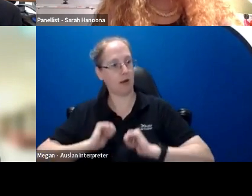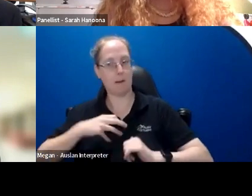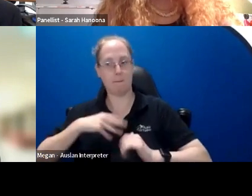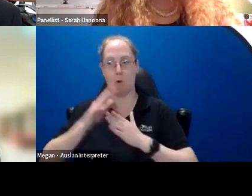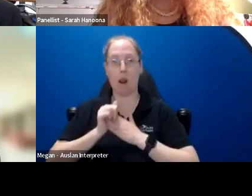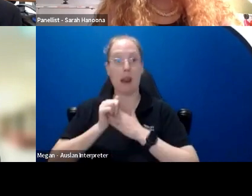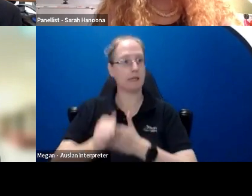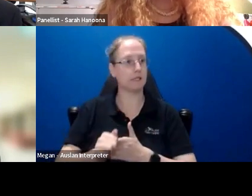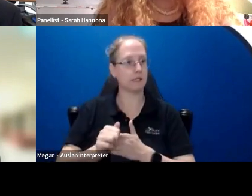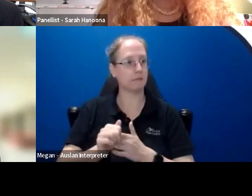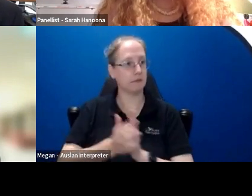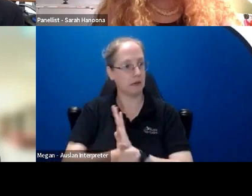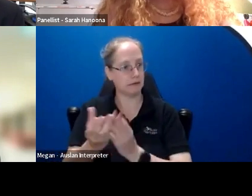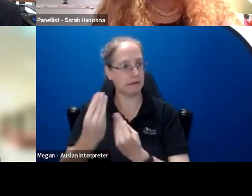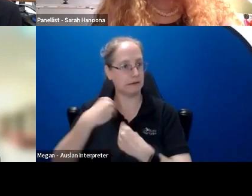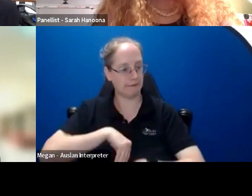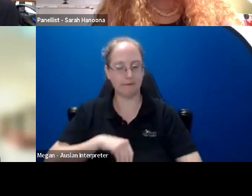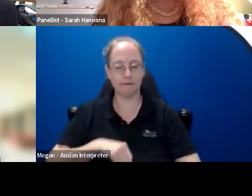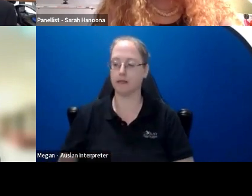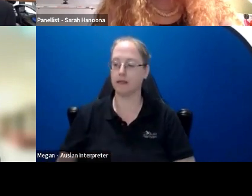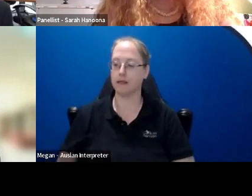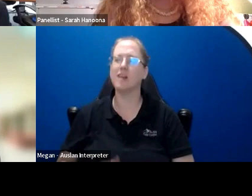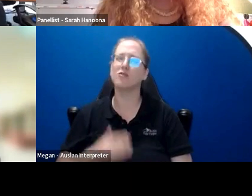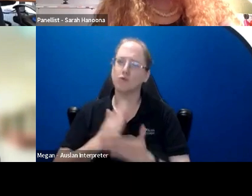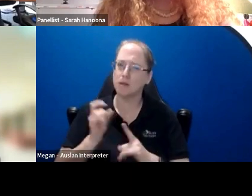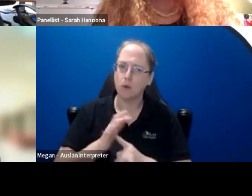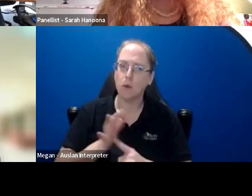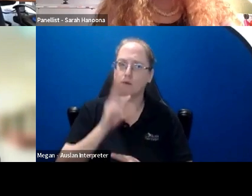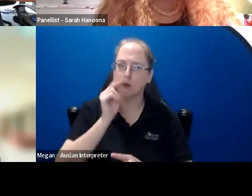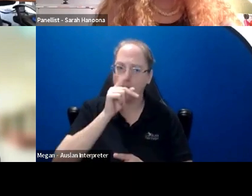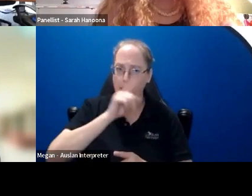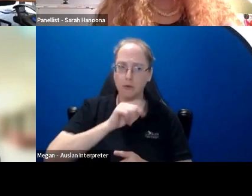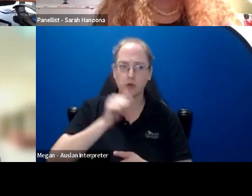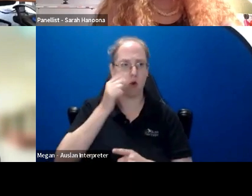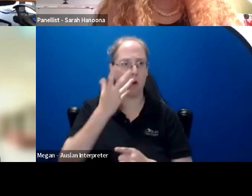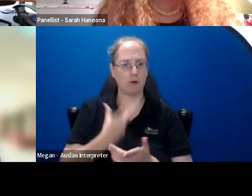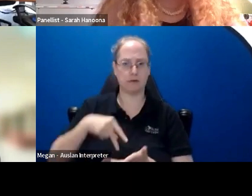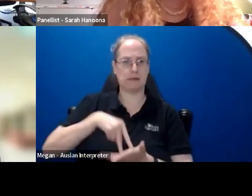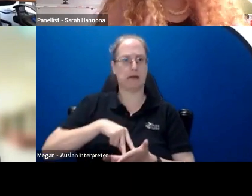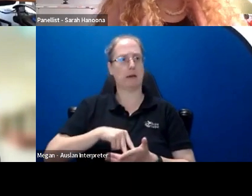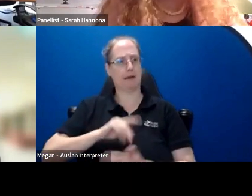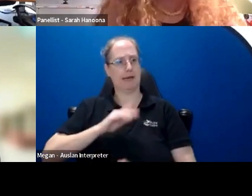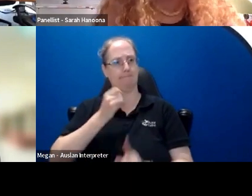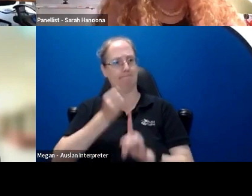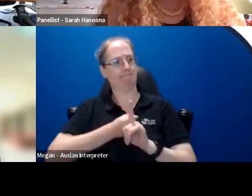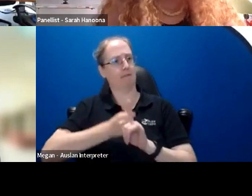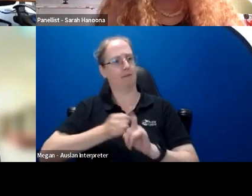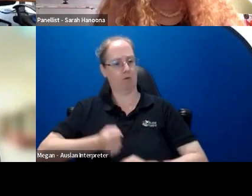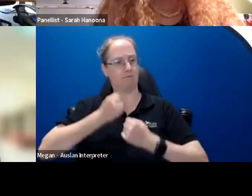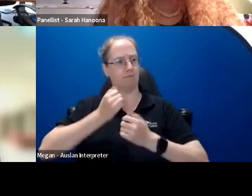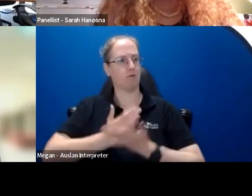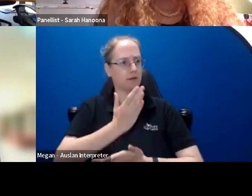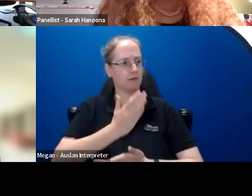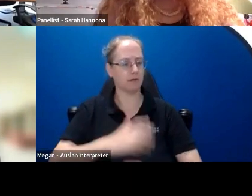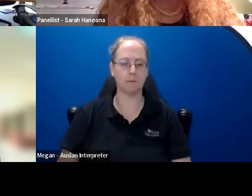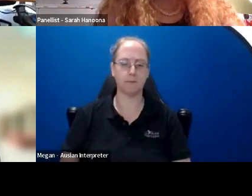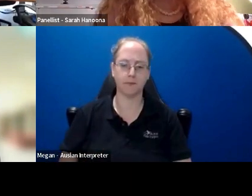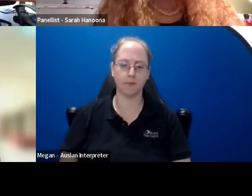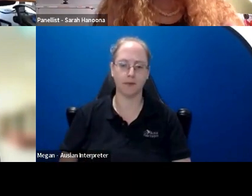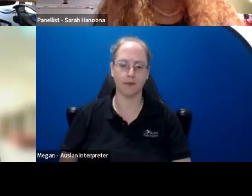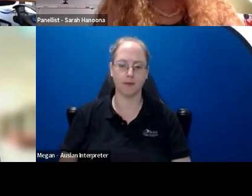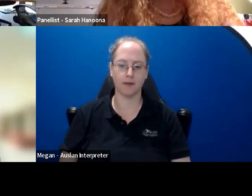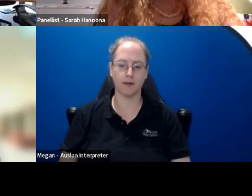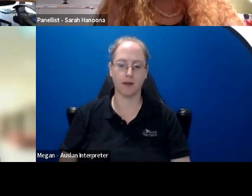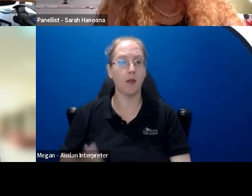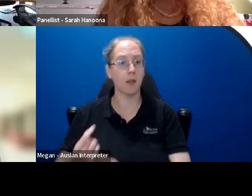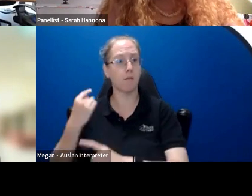young people, for them to know how to speak out for their rights. So I did get lots of opportunity where I was doing